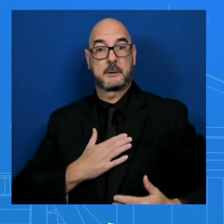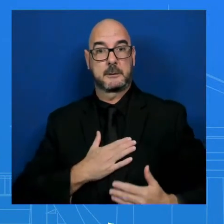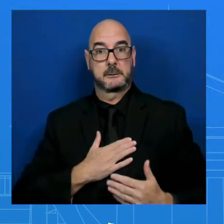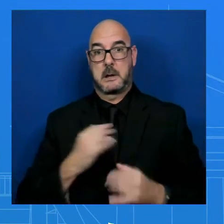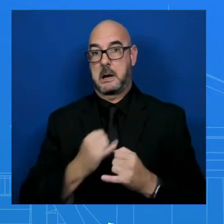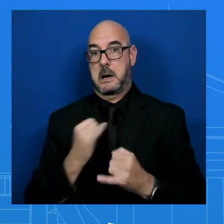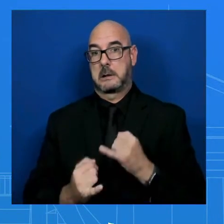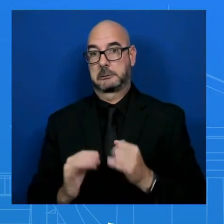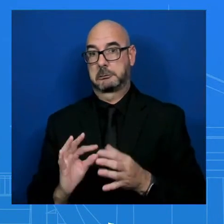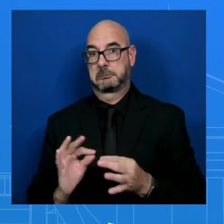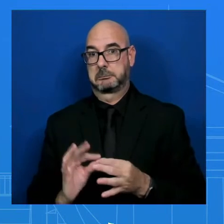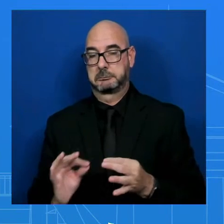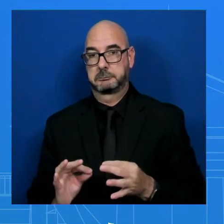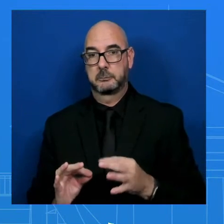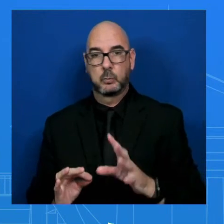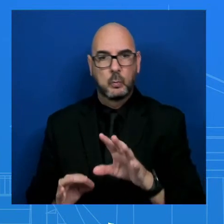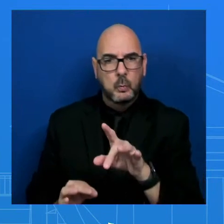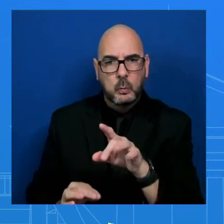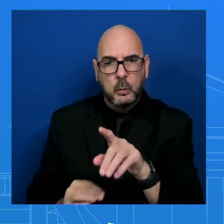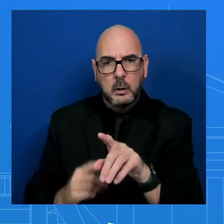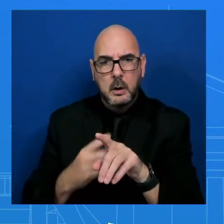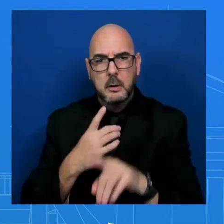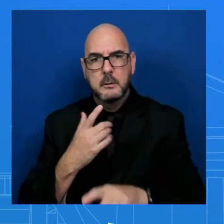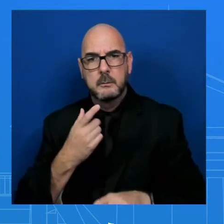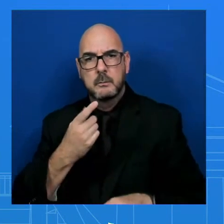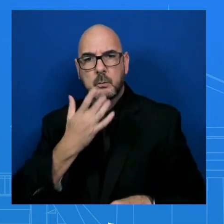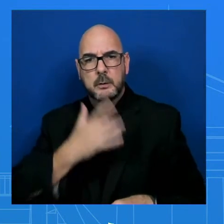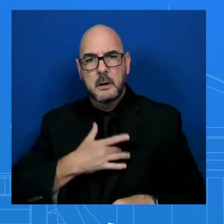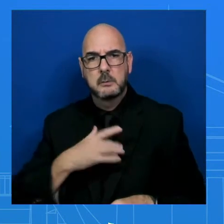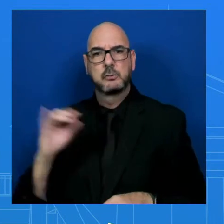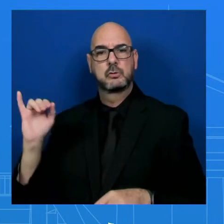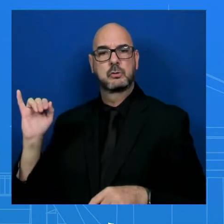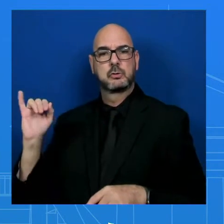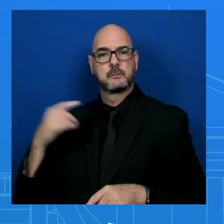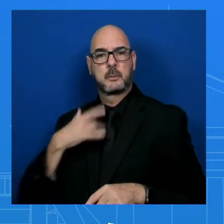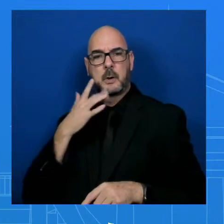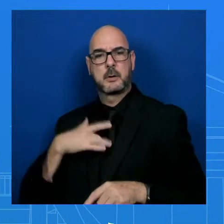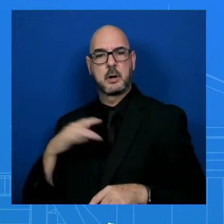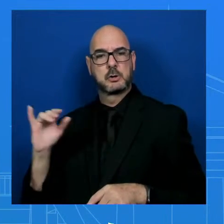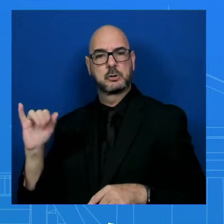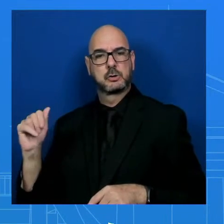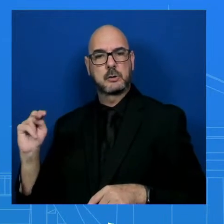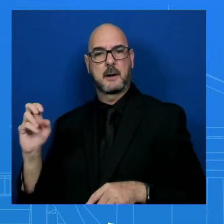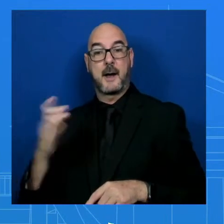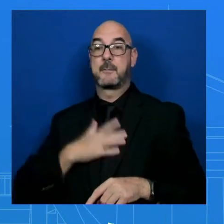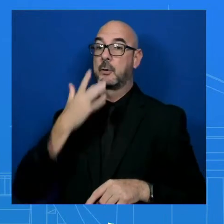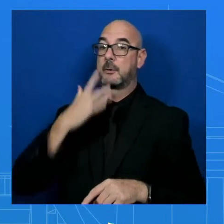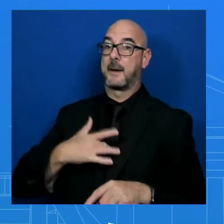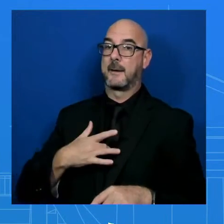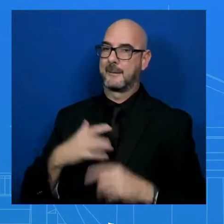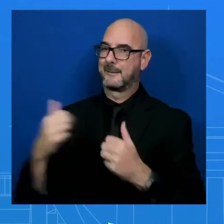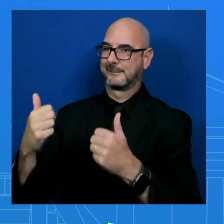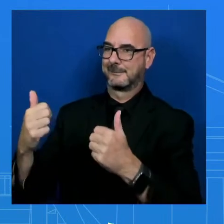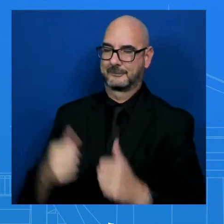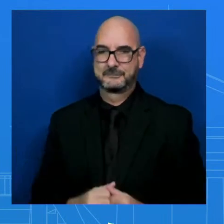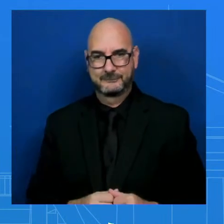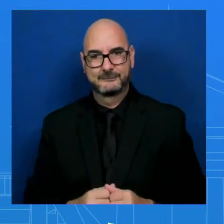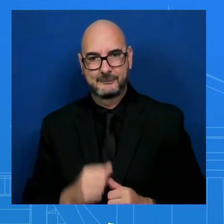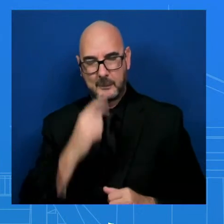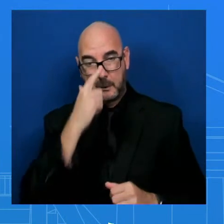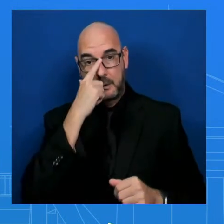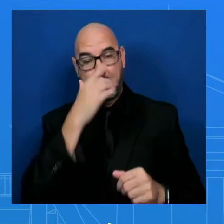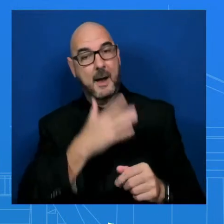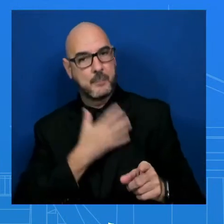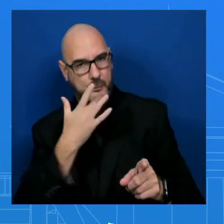Jane, happy birthday. It's my birthday. Oh, all right, Mr. Scheer. Happy birthday, and hope you have a wonderful, wonderful day.